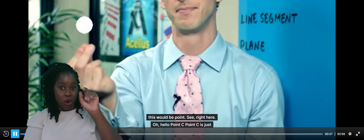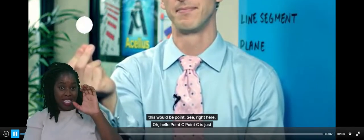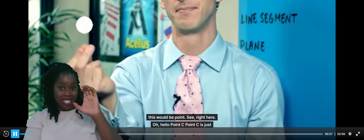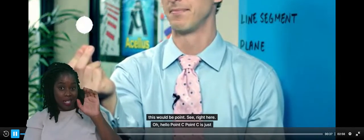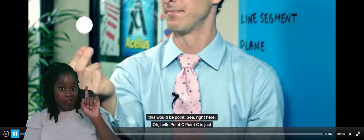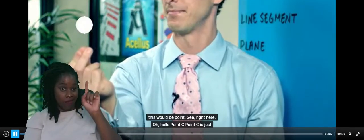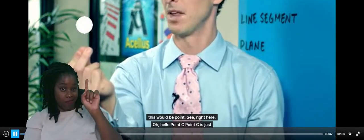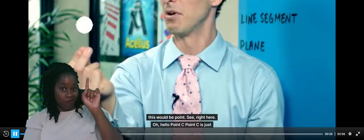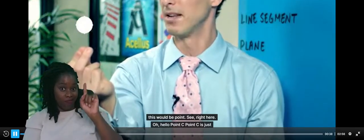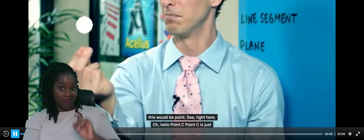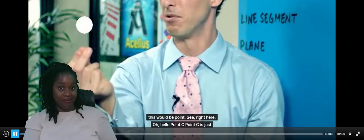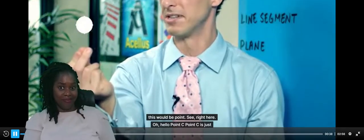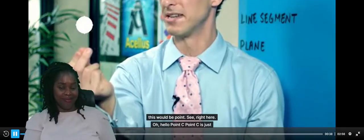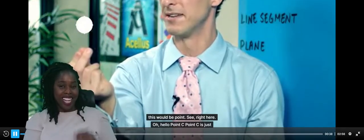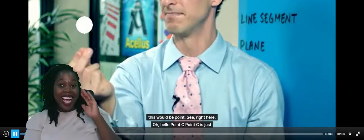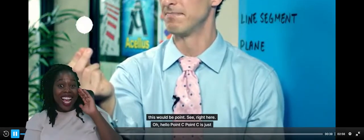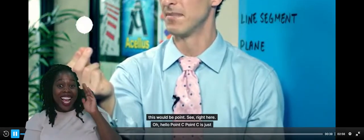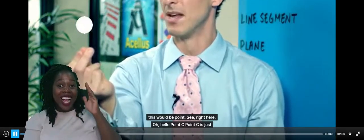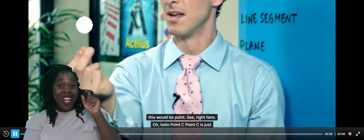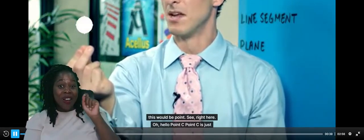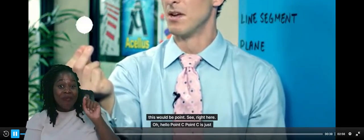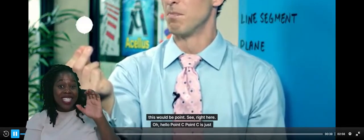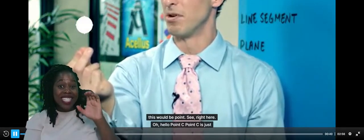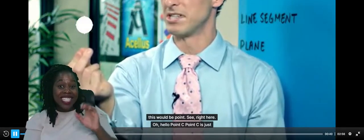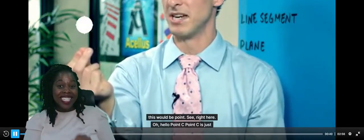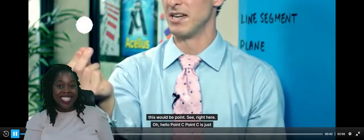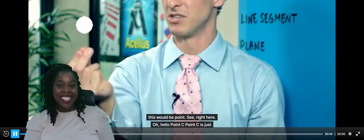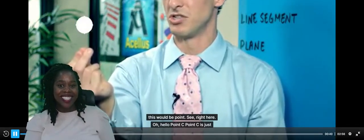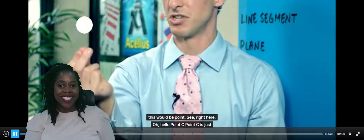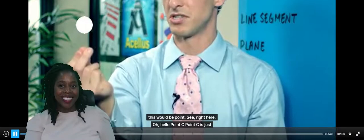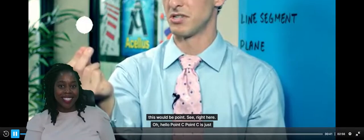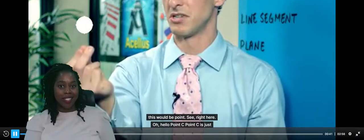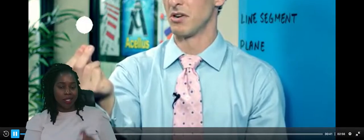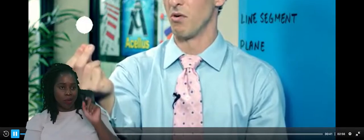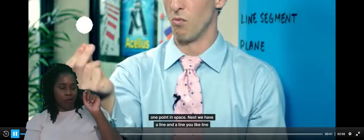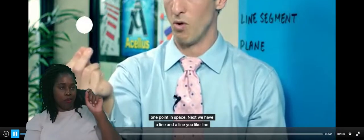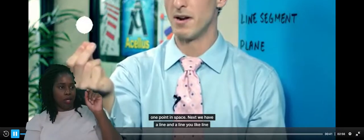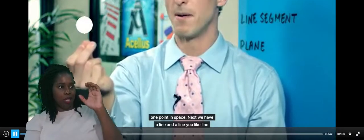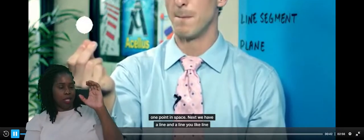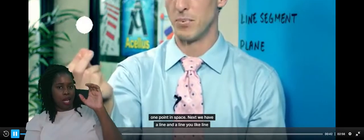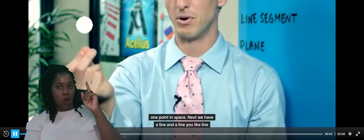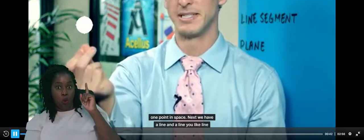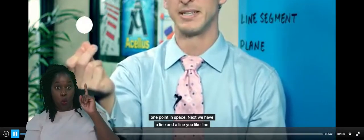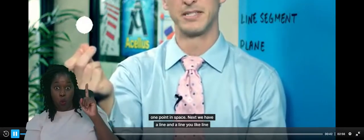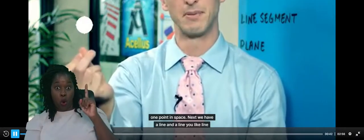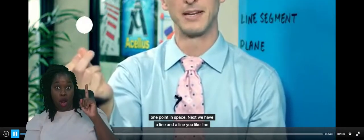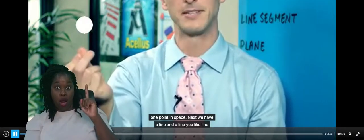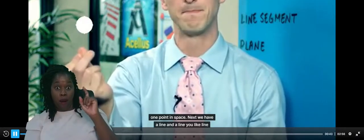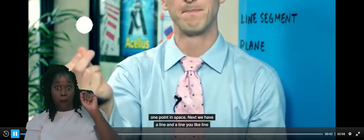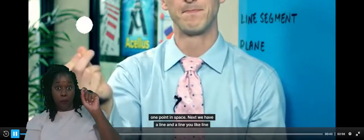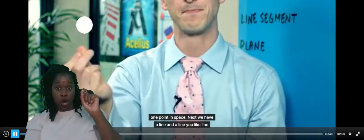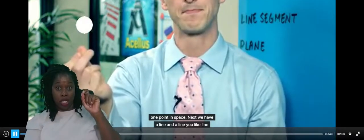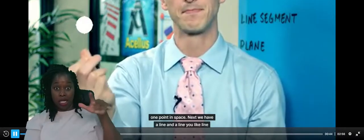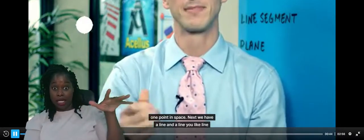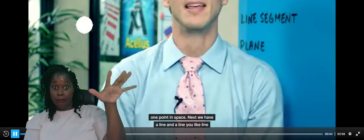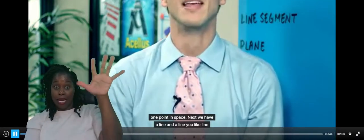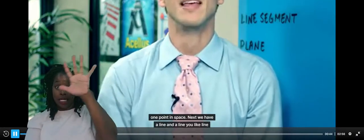oh hello point C point C is just one point in space